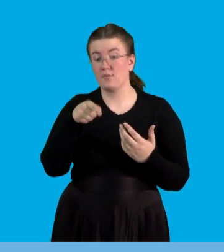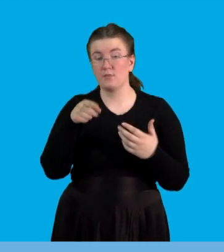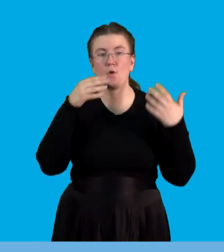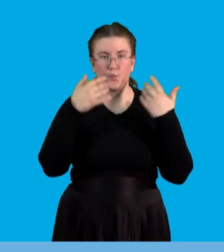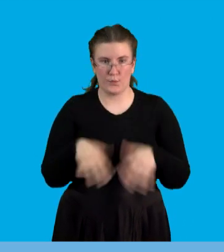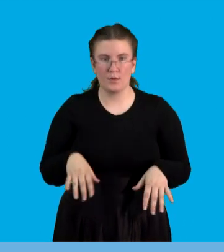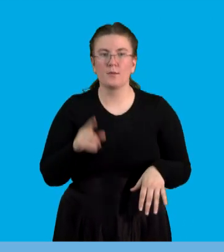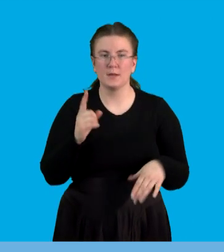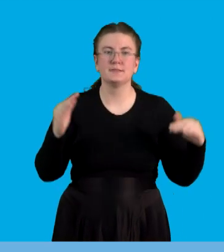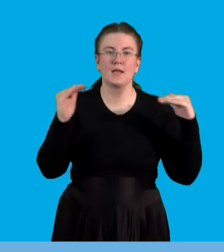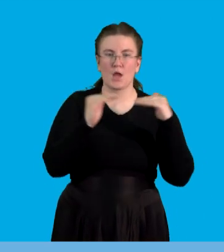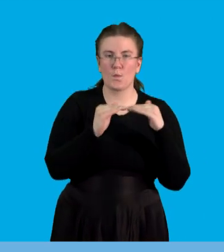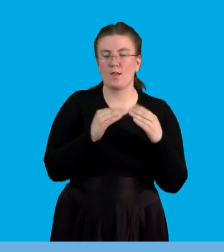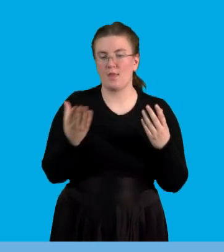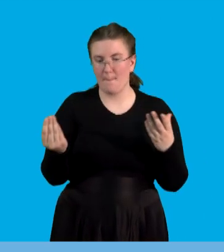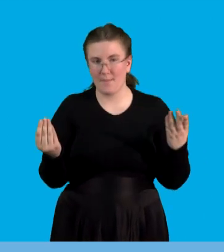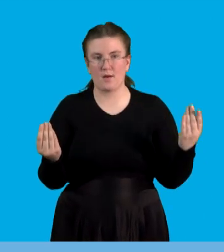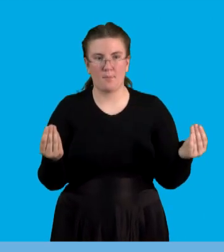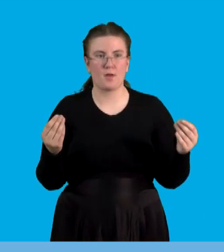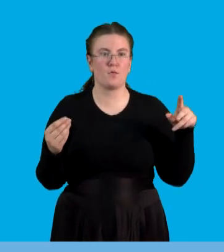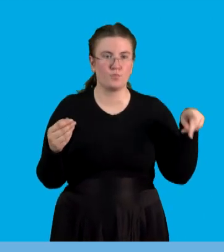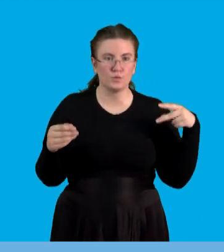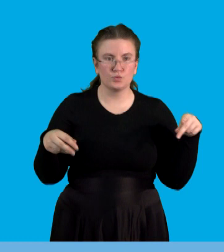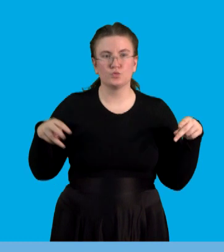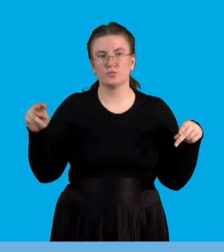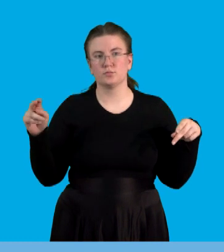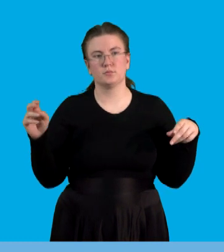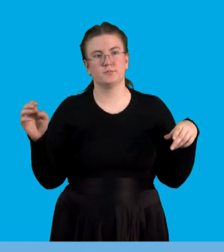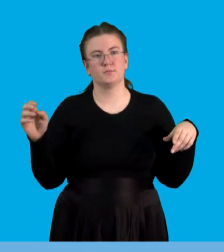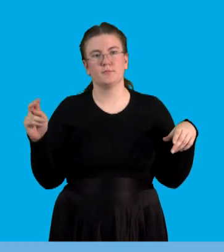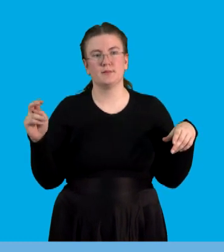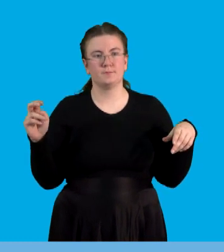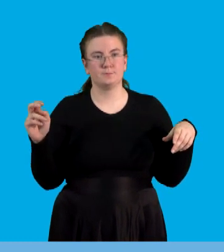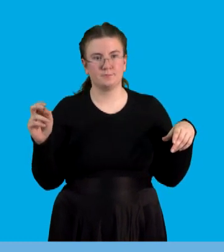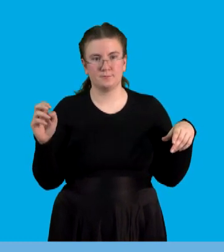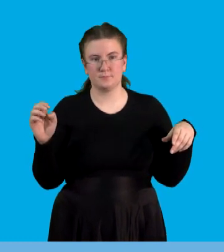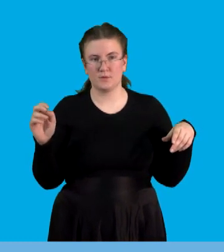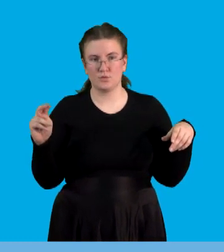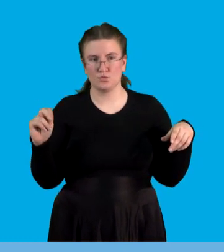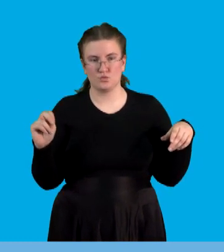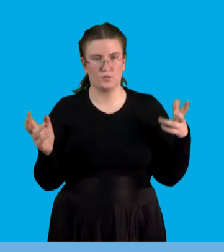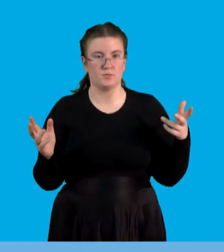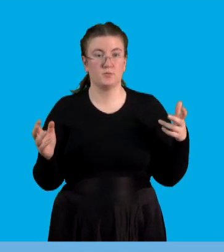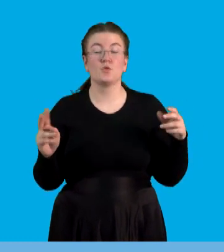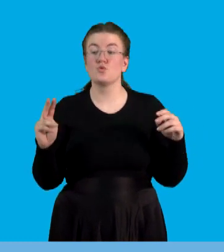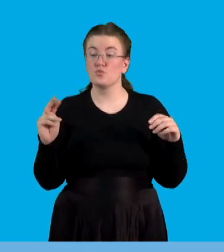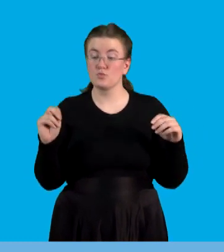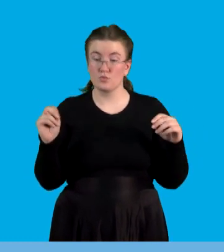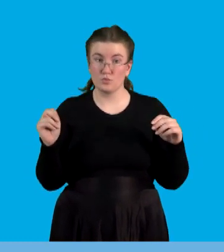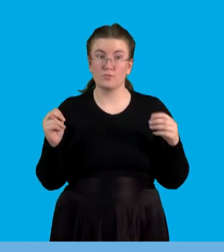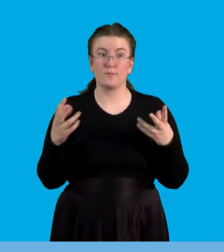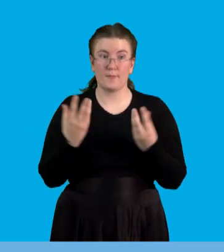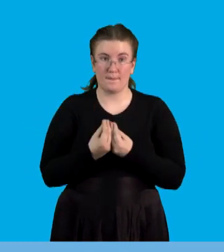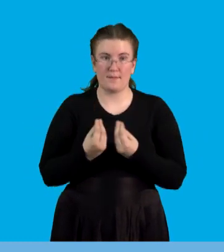is neutral, it needs to have the equal number of protons and neutrons. So a neutral object consists